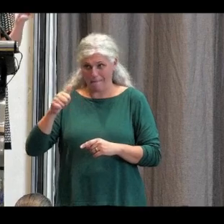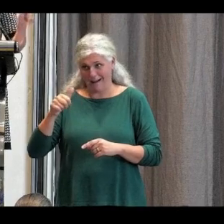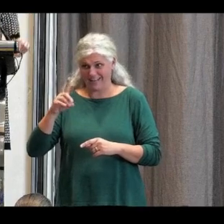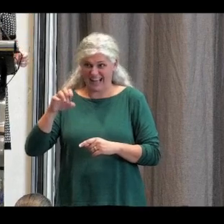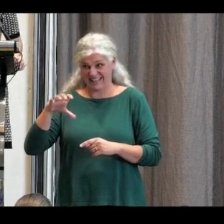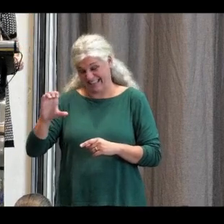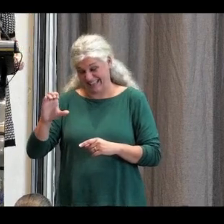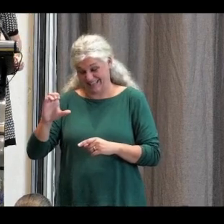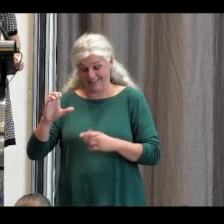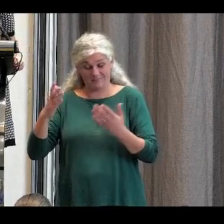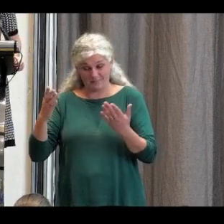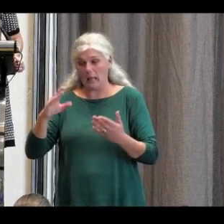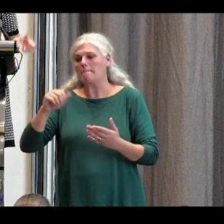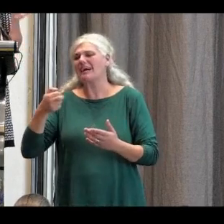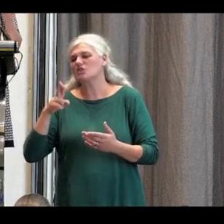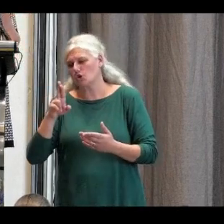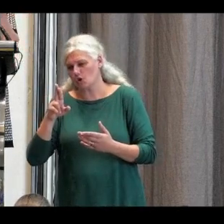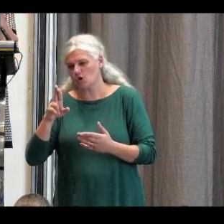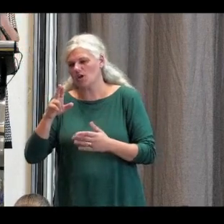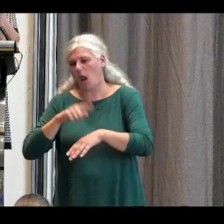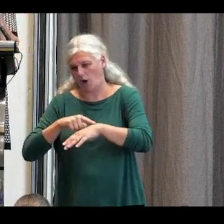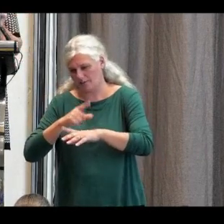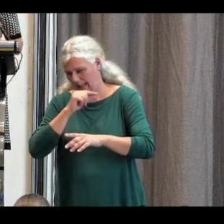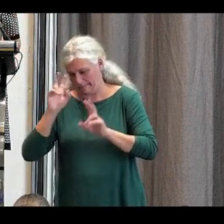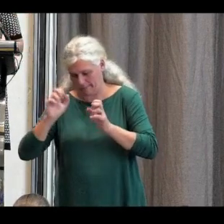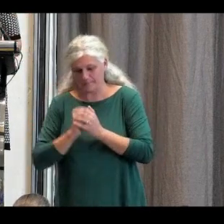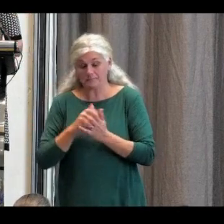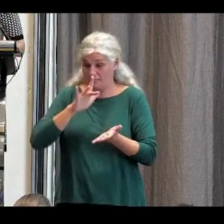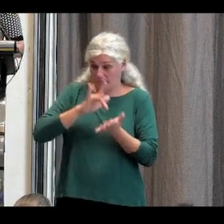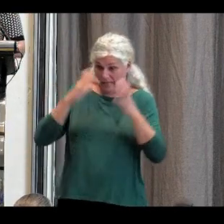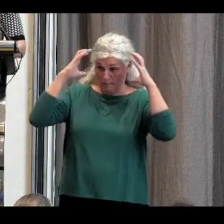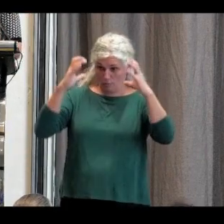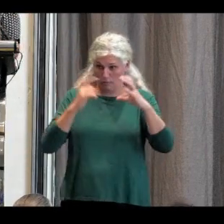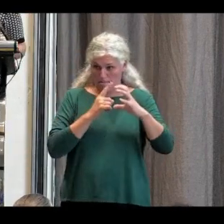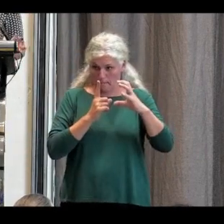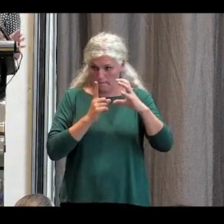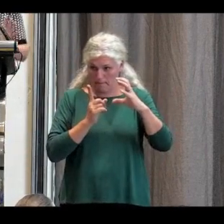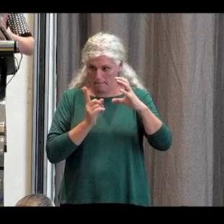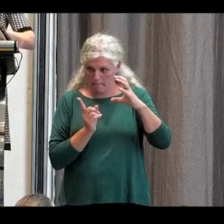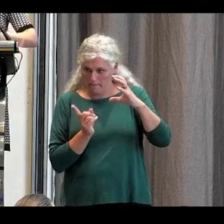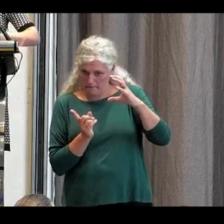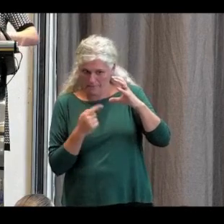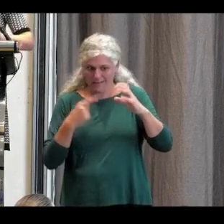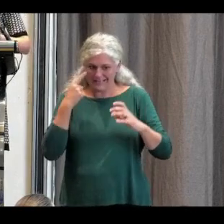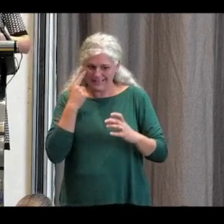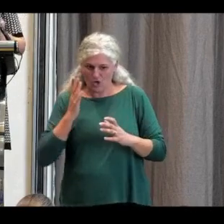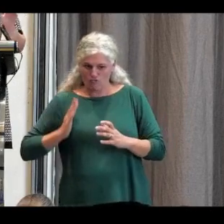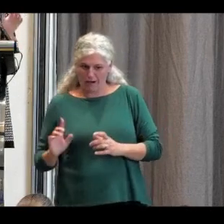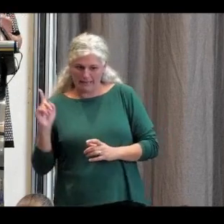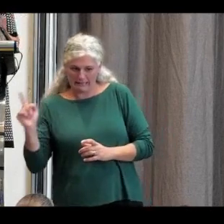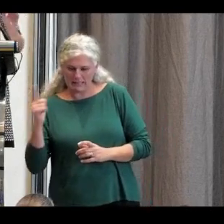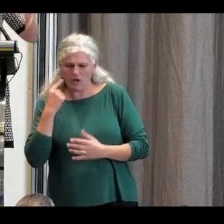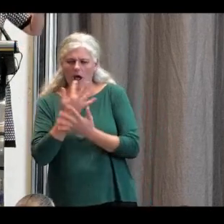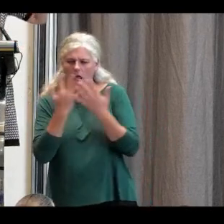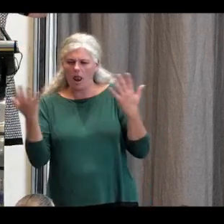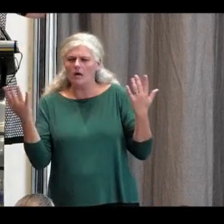it calling it the master clock. So this is our central clock in the brain. And even though on the right-hand side, the image, I'm going to show